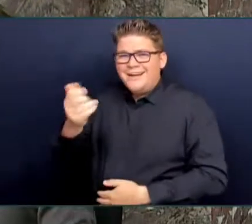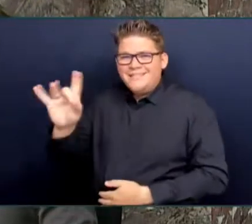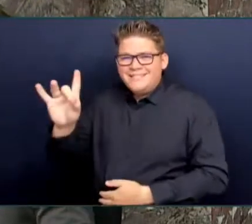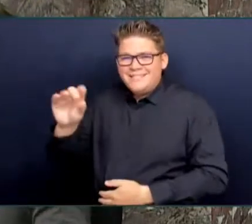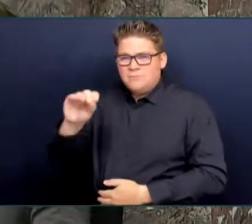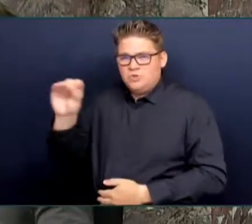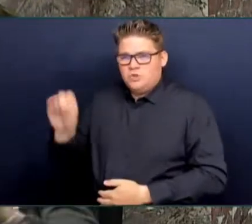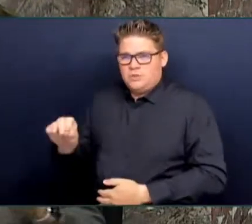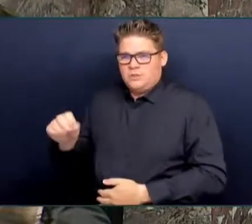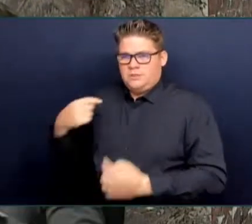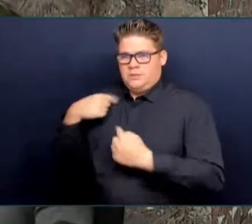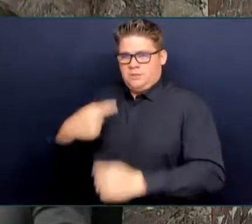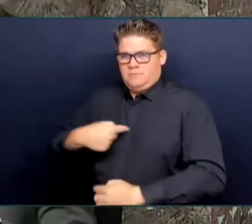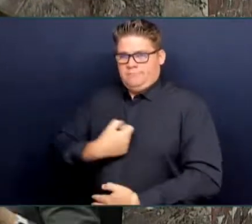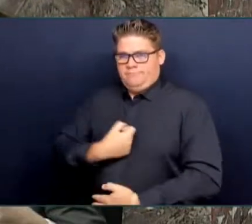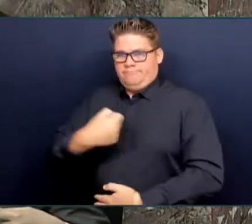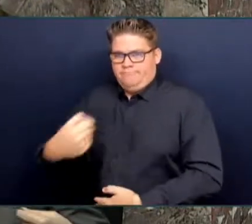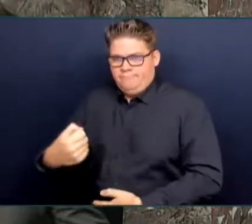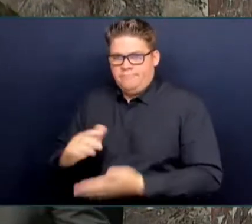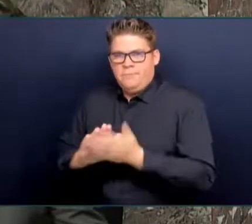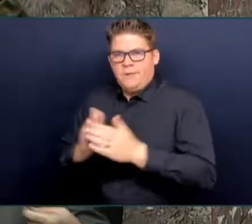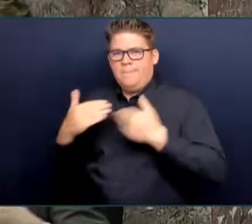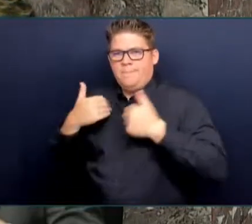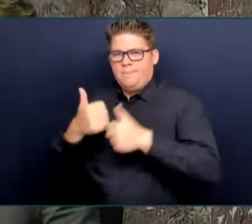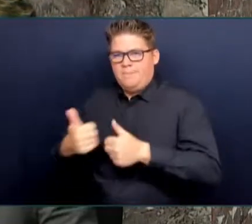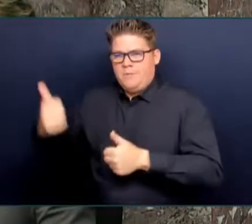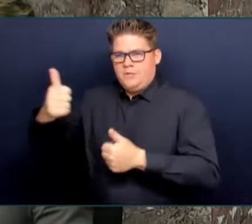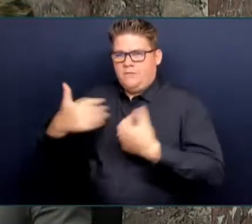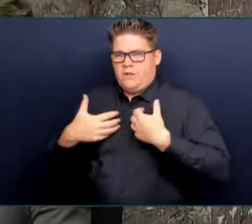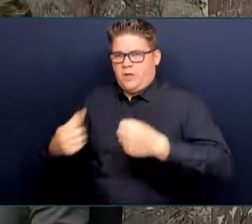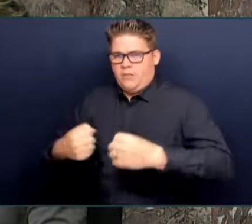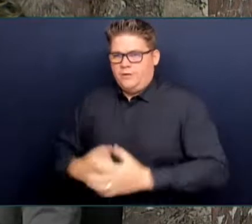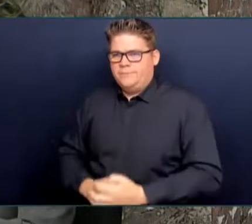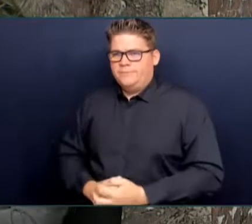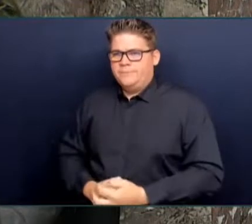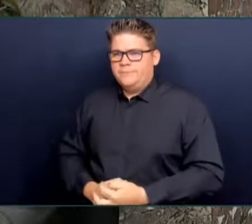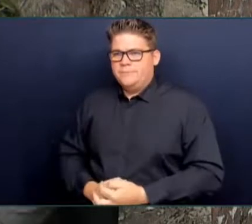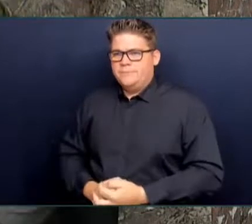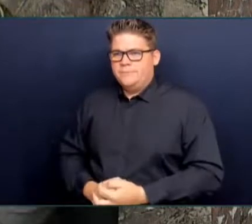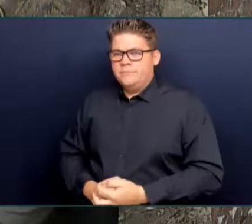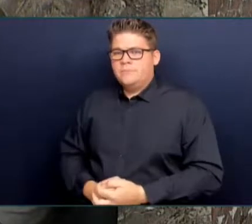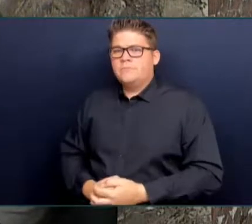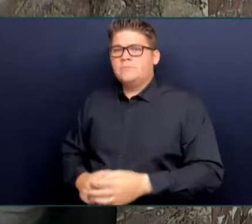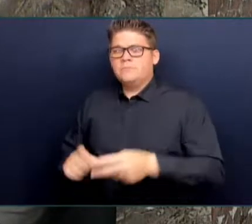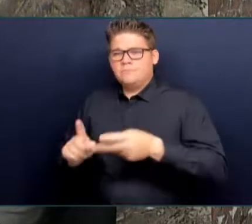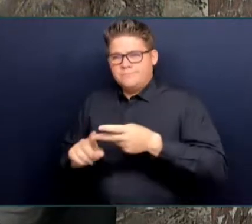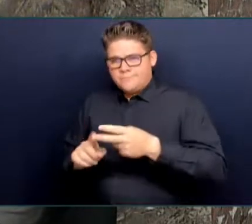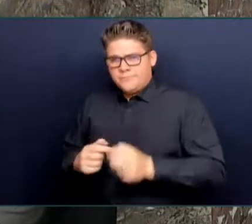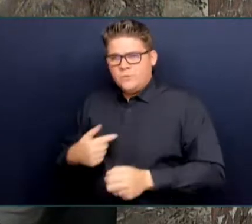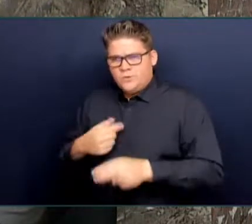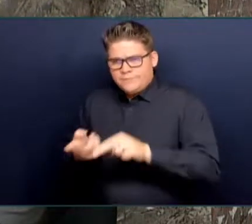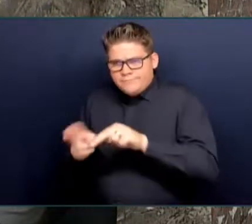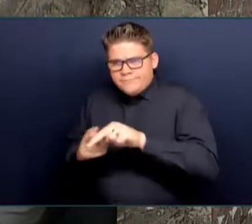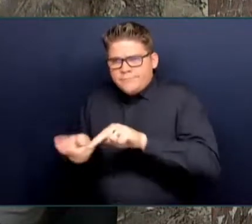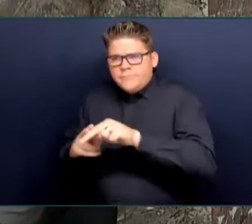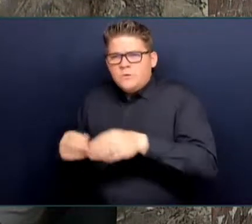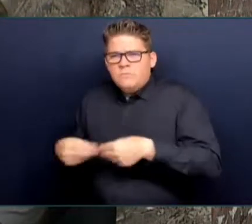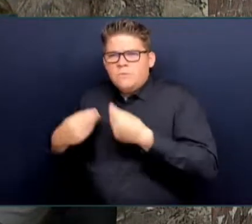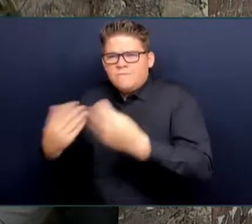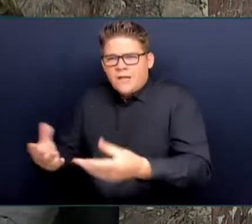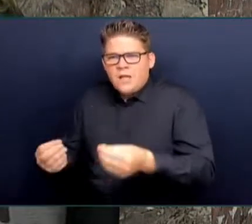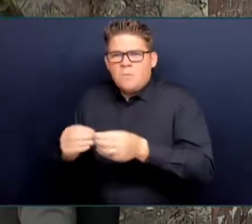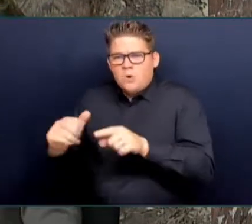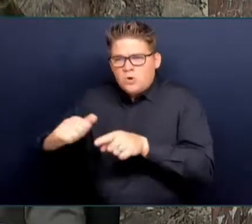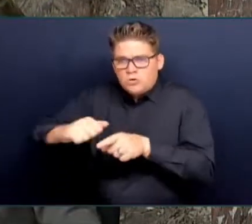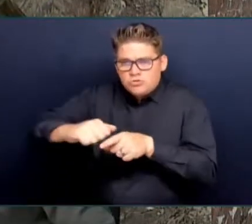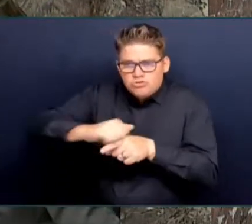We've taken steps to dramatically increase training spaces. Just recently, in February, 604 more nursing spaces.